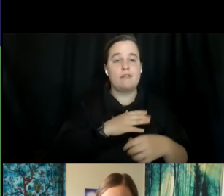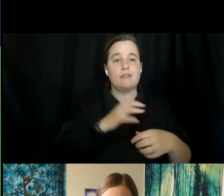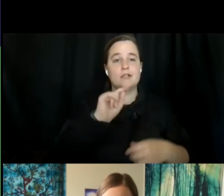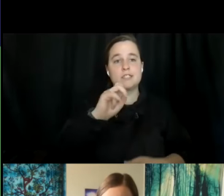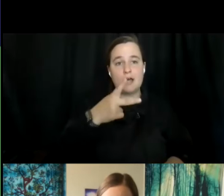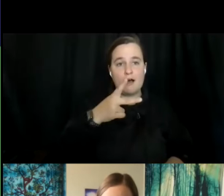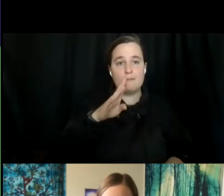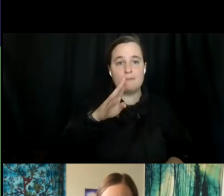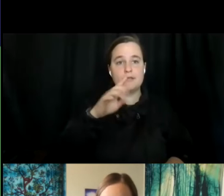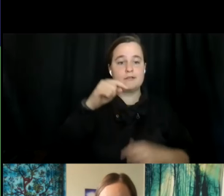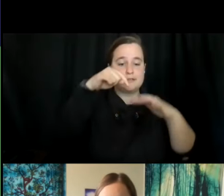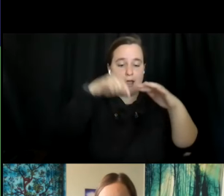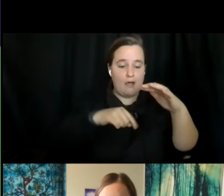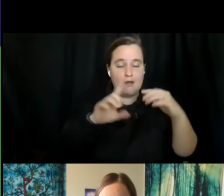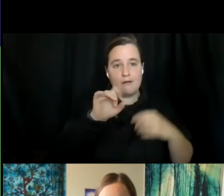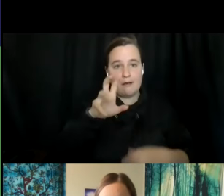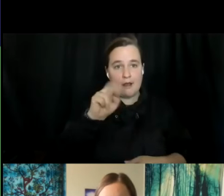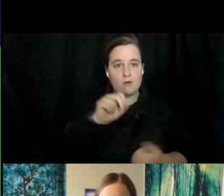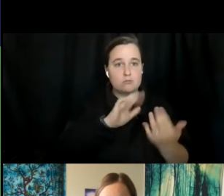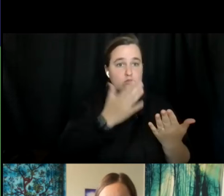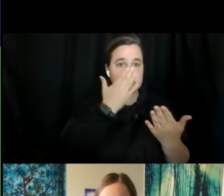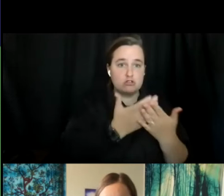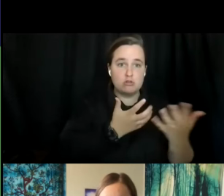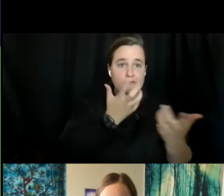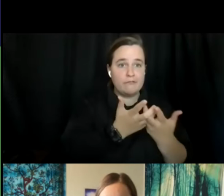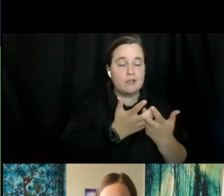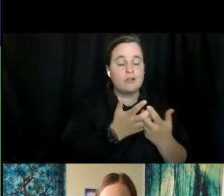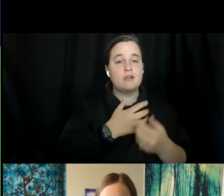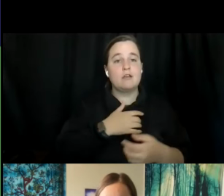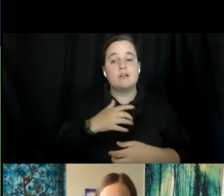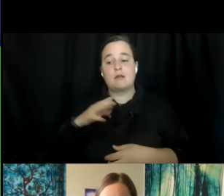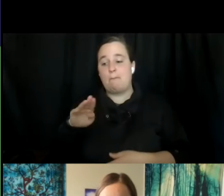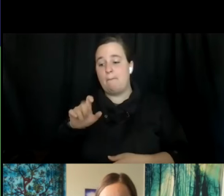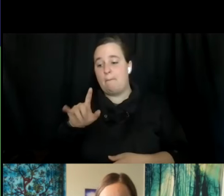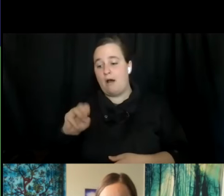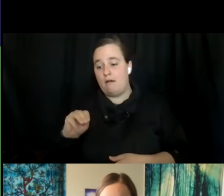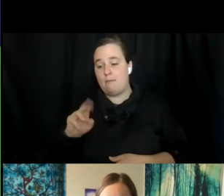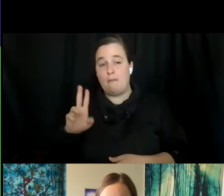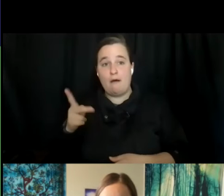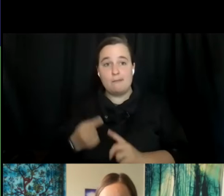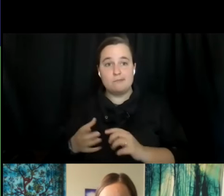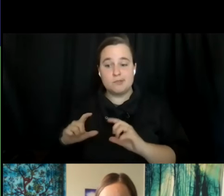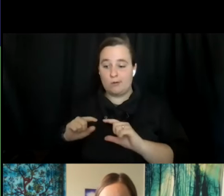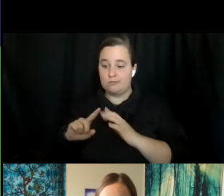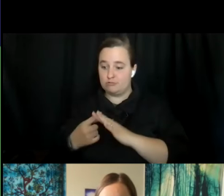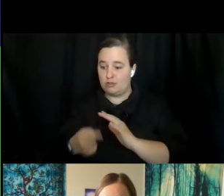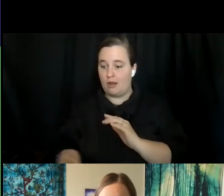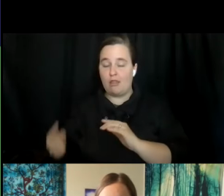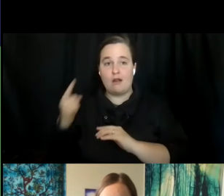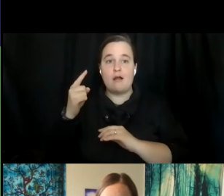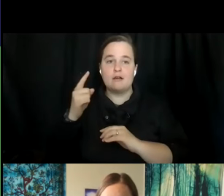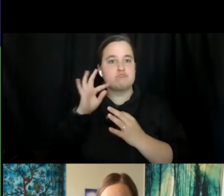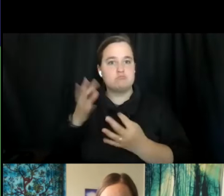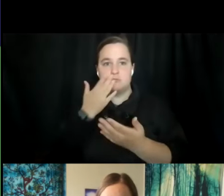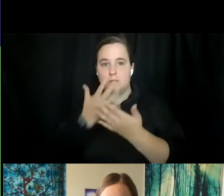bottom-up approach, because sometimes people aren't ready to access what's going on in their bodies, and staying at that